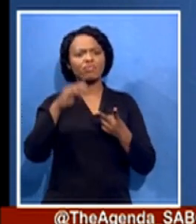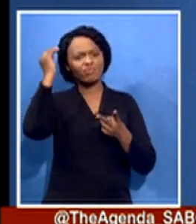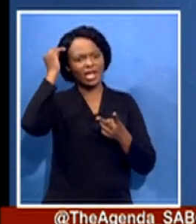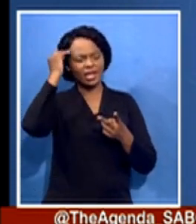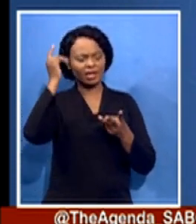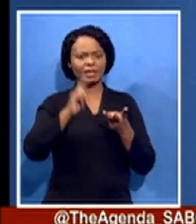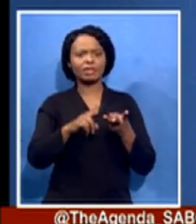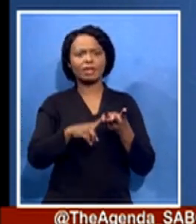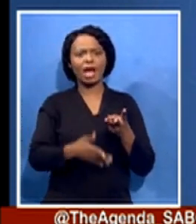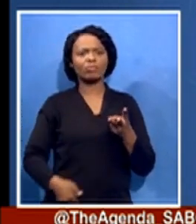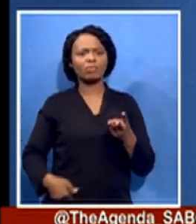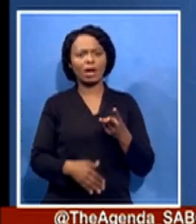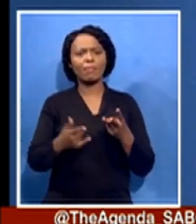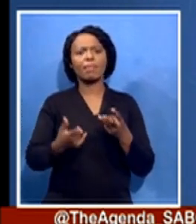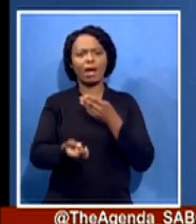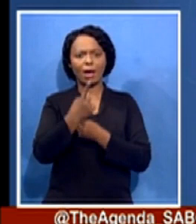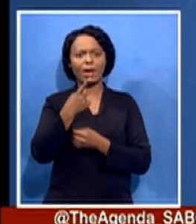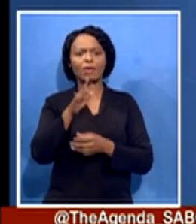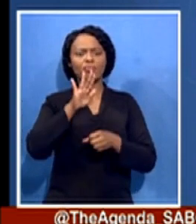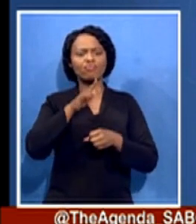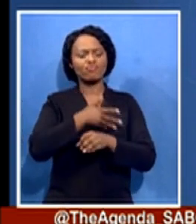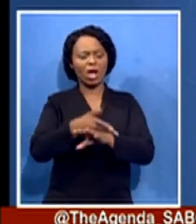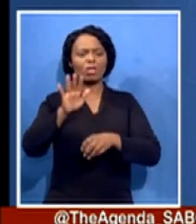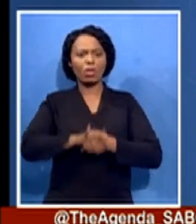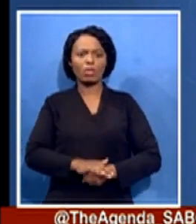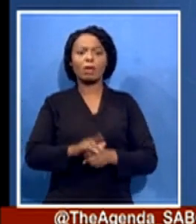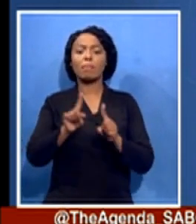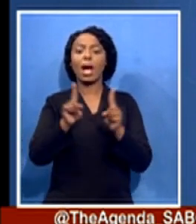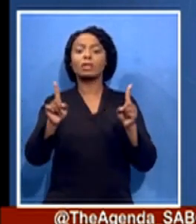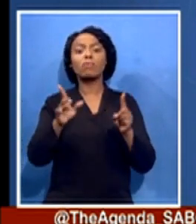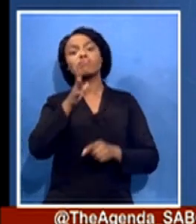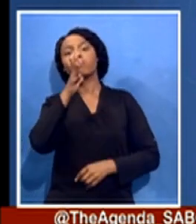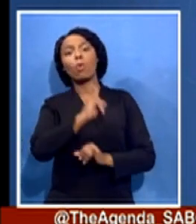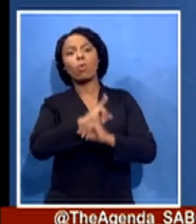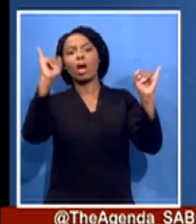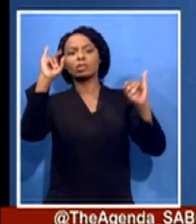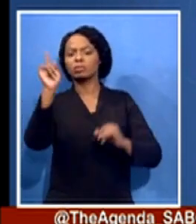But they're very, very rare even then. They're about 1 in 100,000, extremely rare.